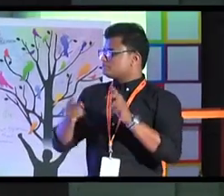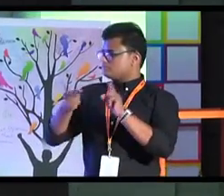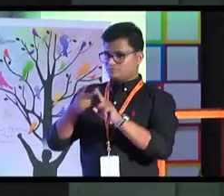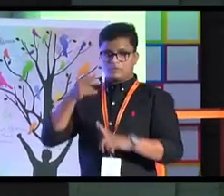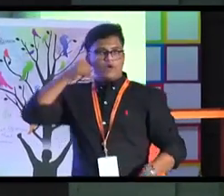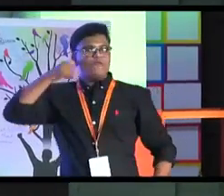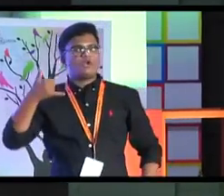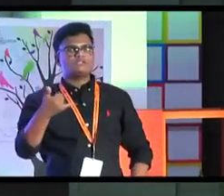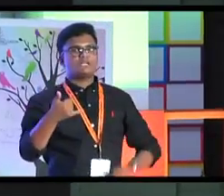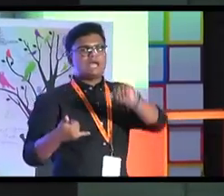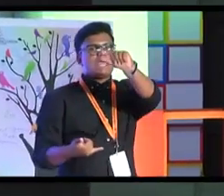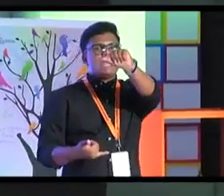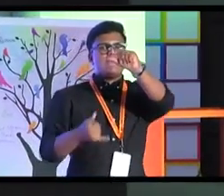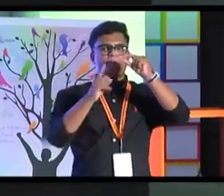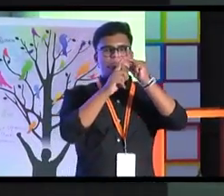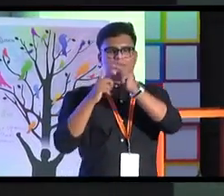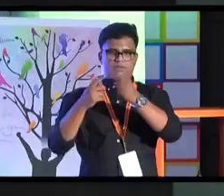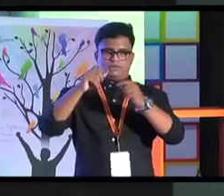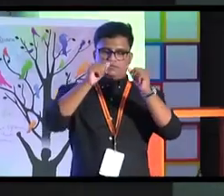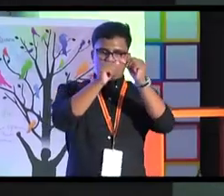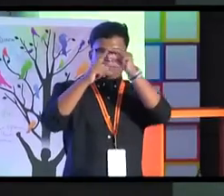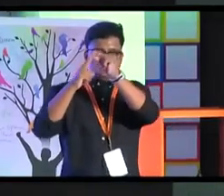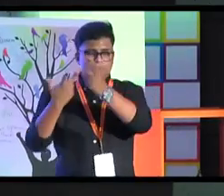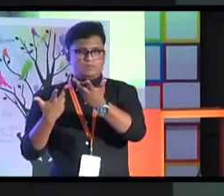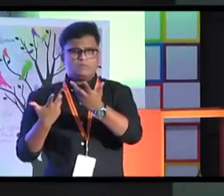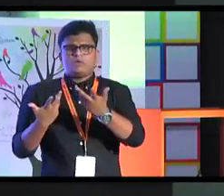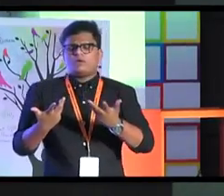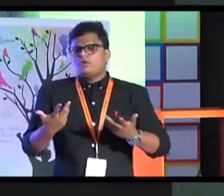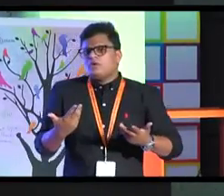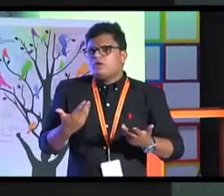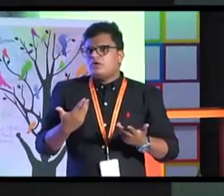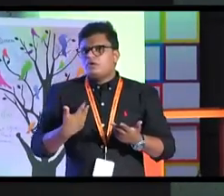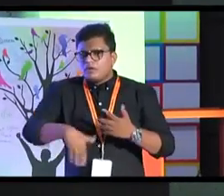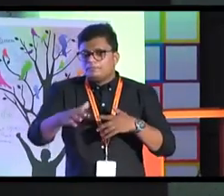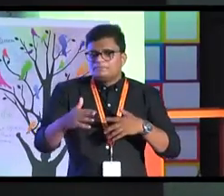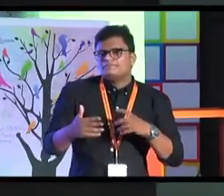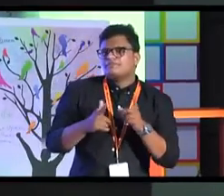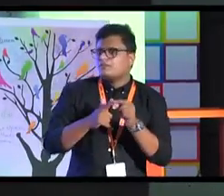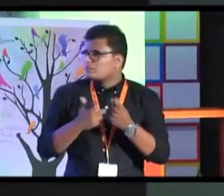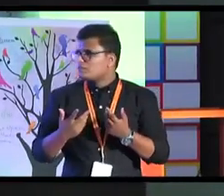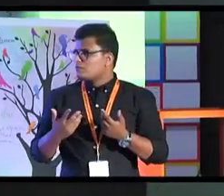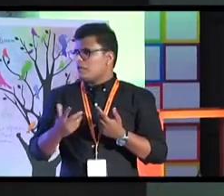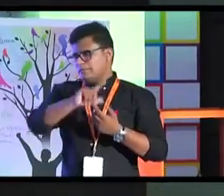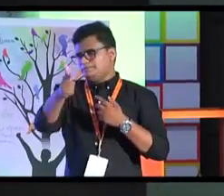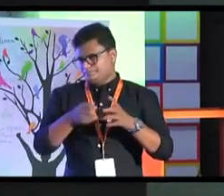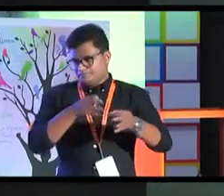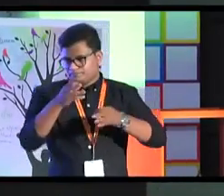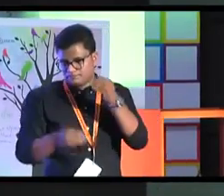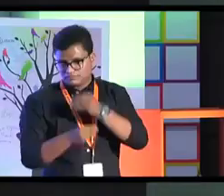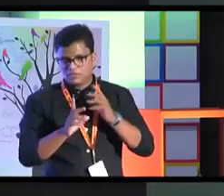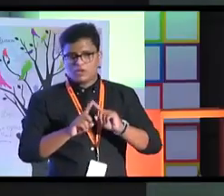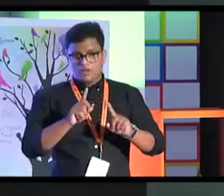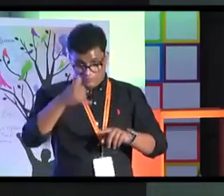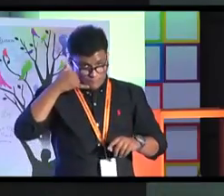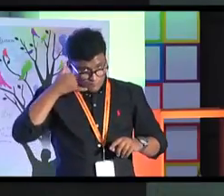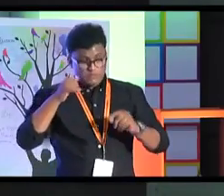app, because you know we need something to act. So we are, and we'll talk about it later on, but we have a mobile